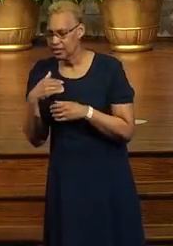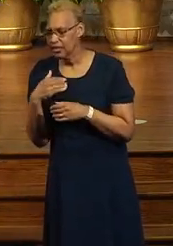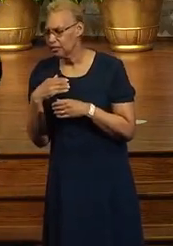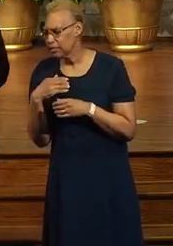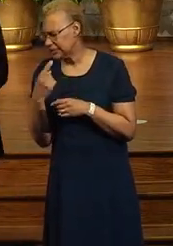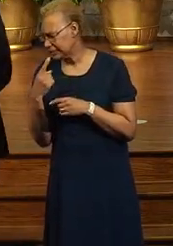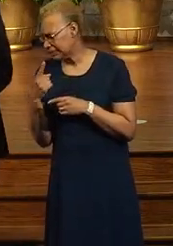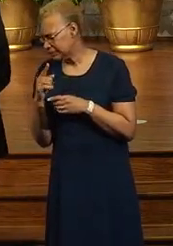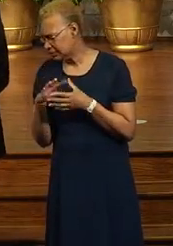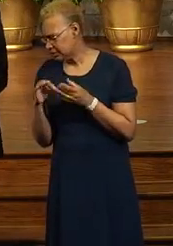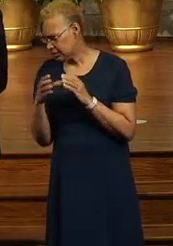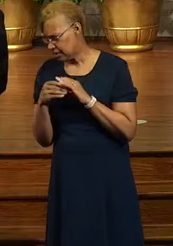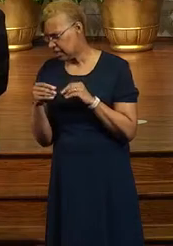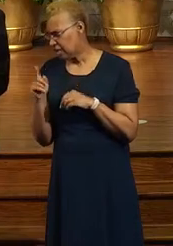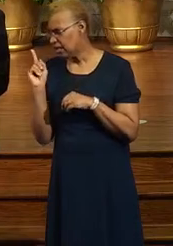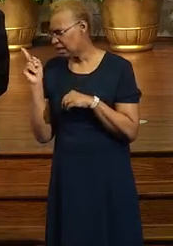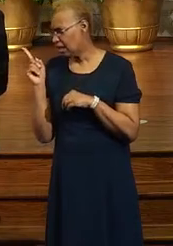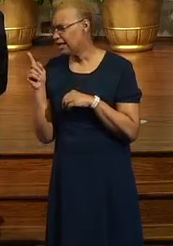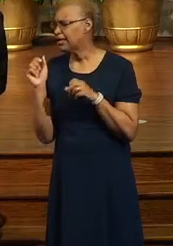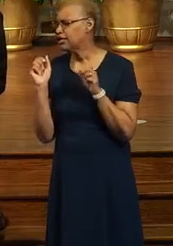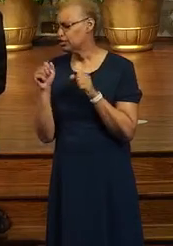you, but the man can preach.